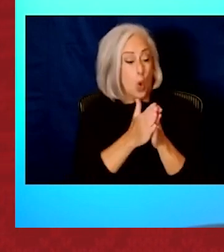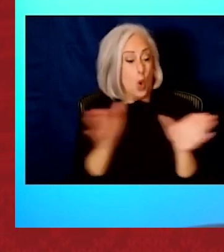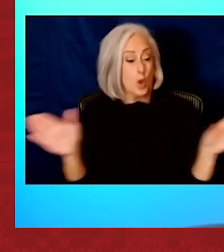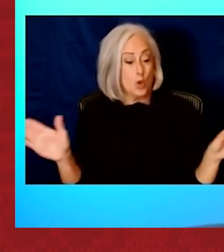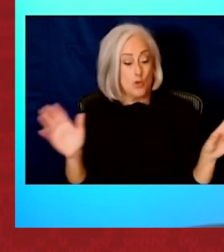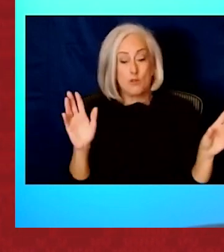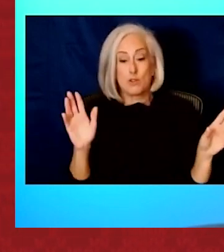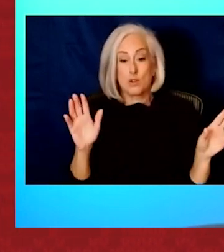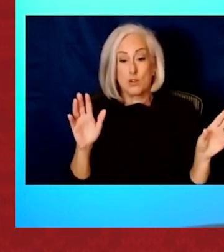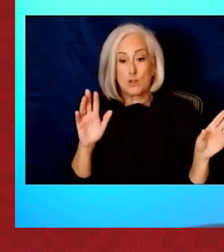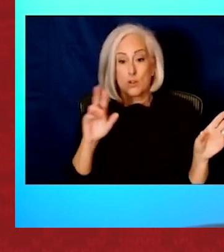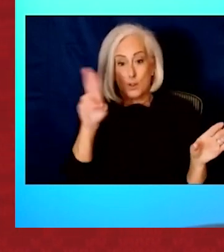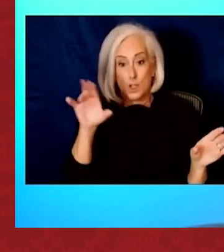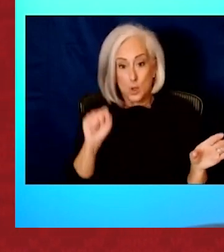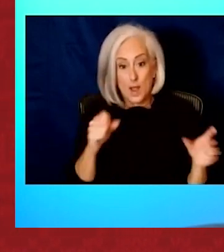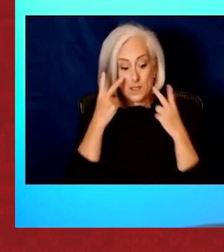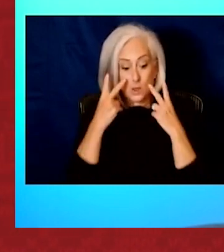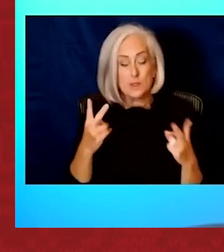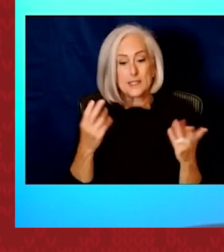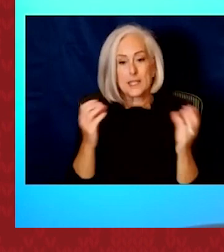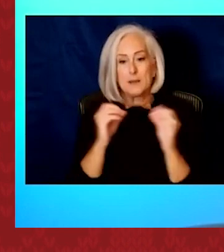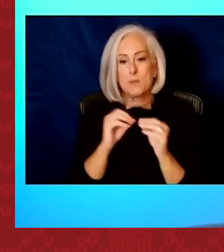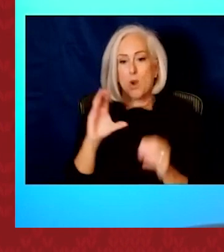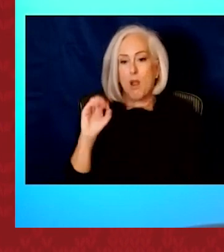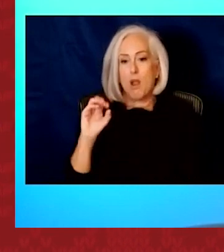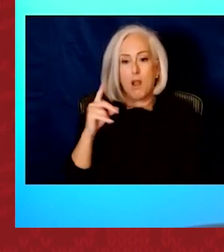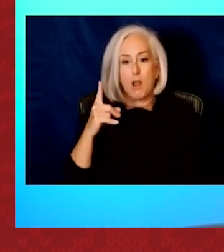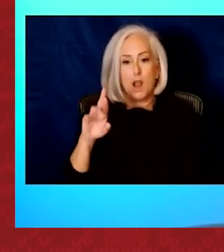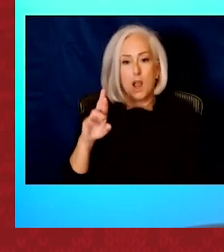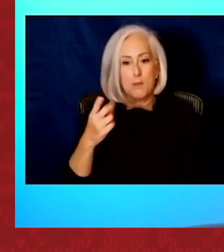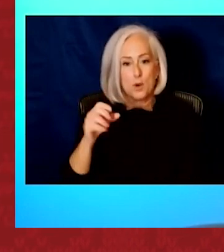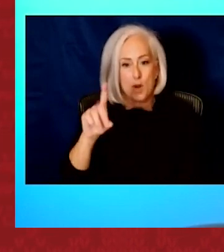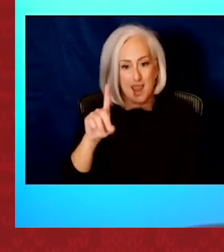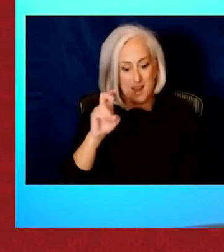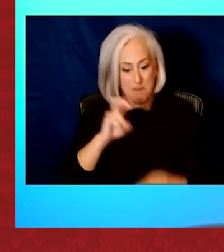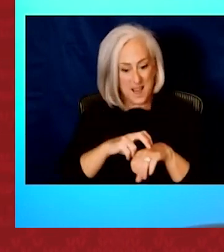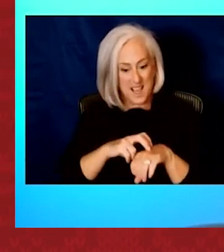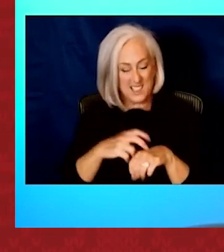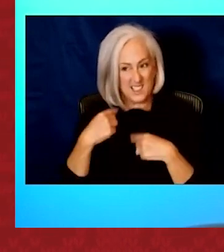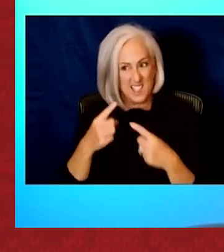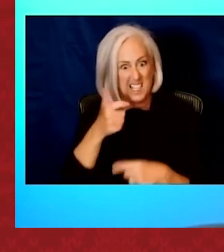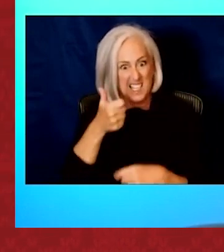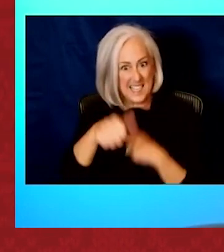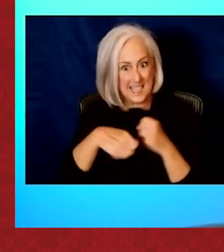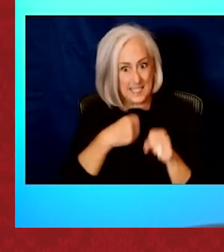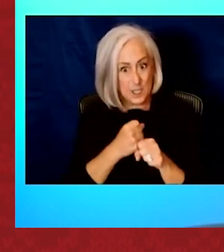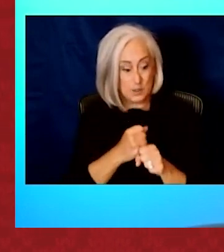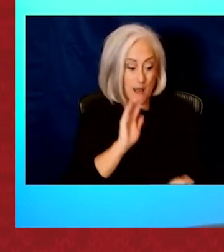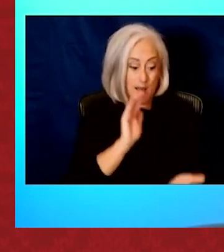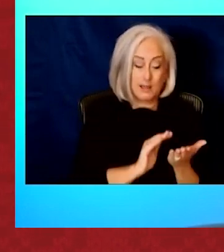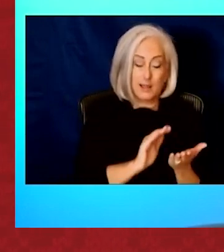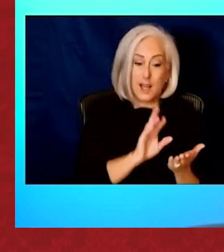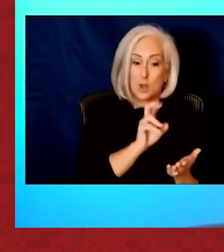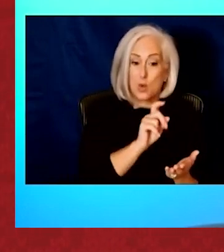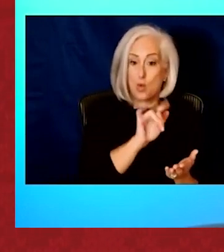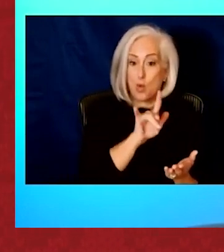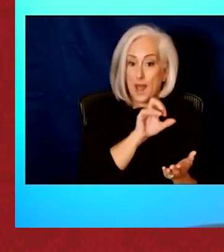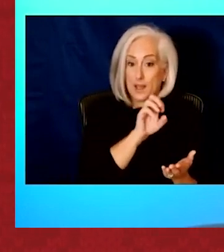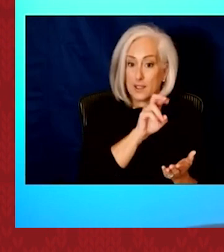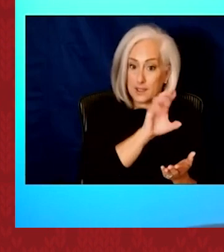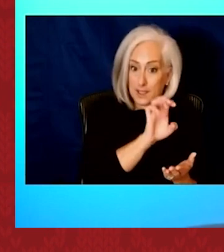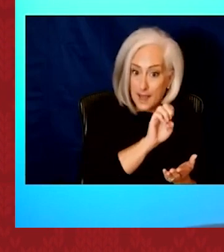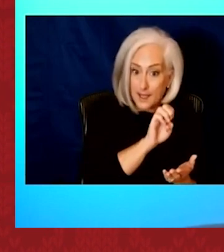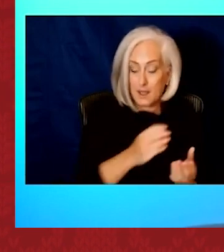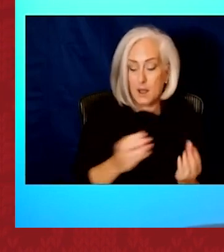a lot more copperhead bites in particular over the last 10 years. It's kind of interesting. Fewer rattlesnake bites, but a lot more copperhead bites. And the reality is,